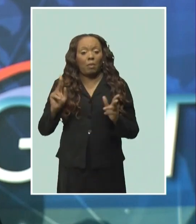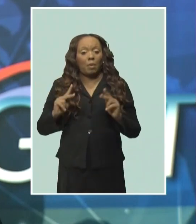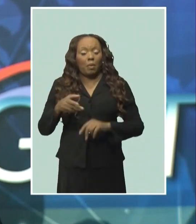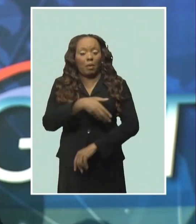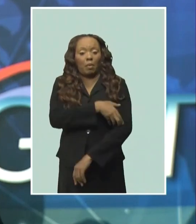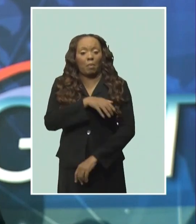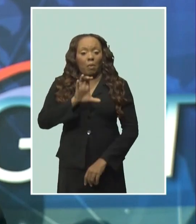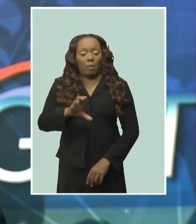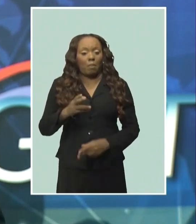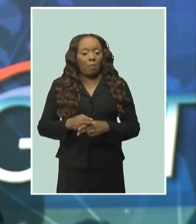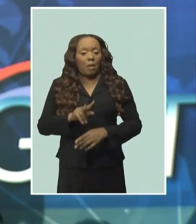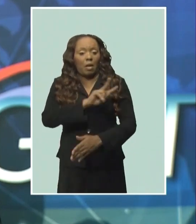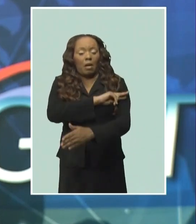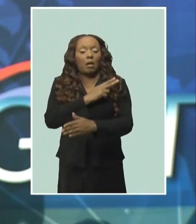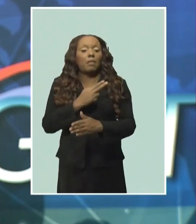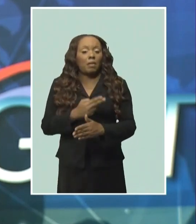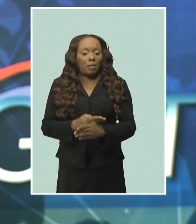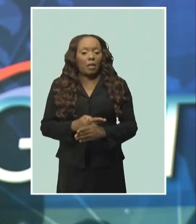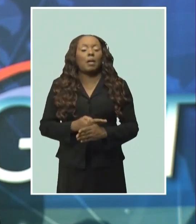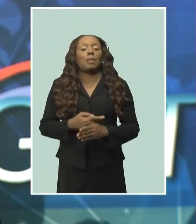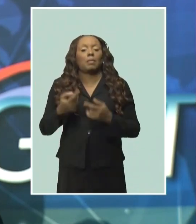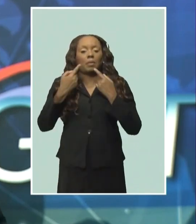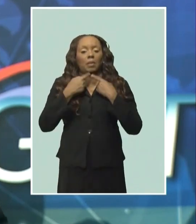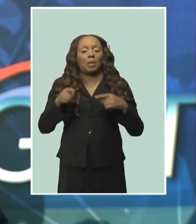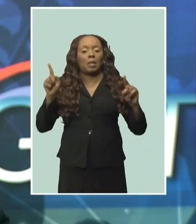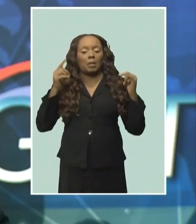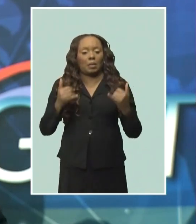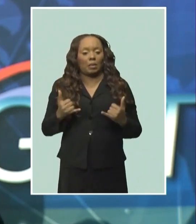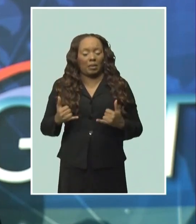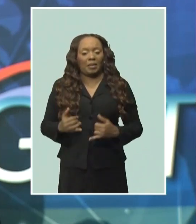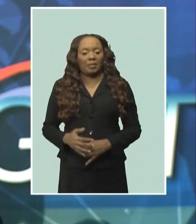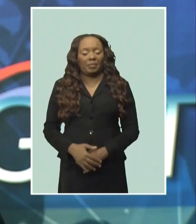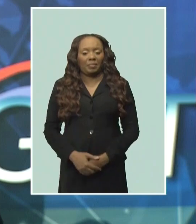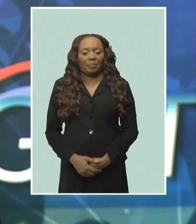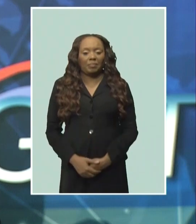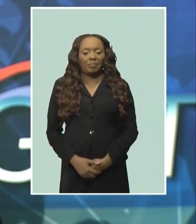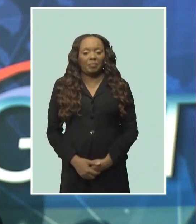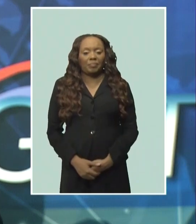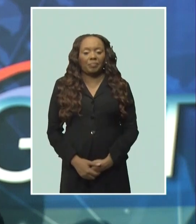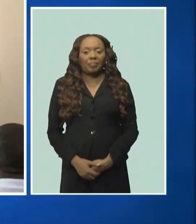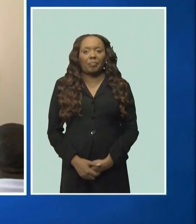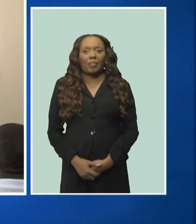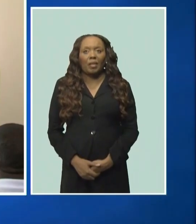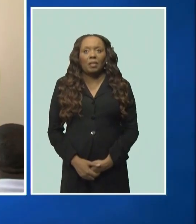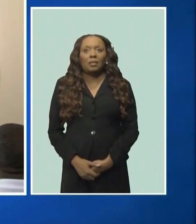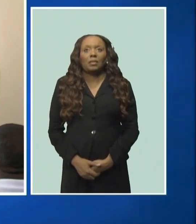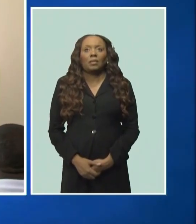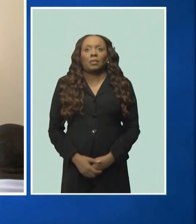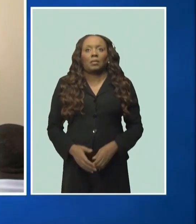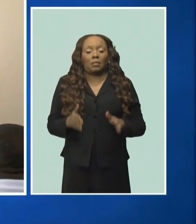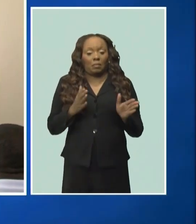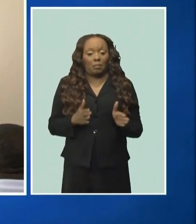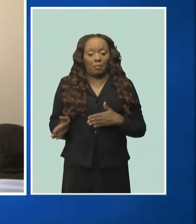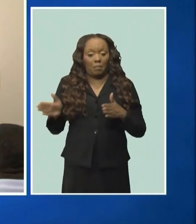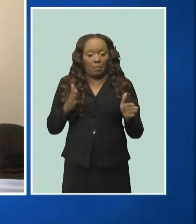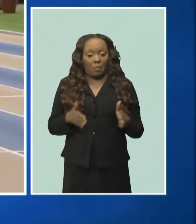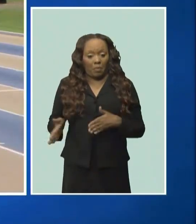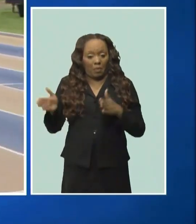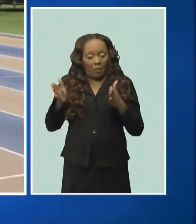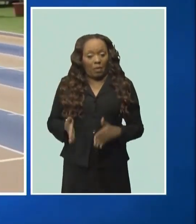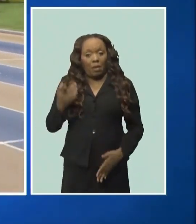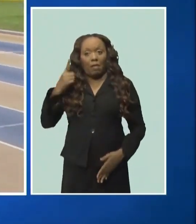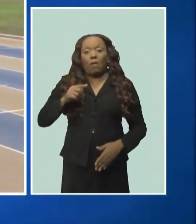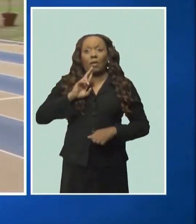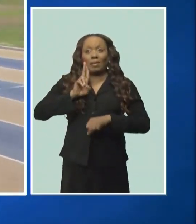year's Games. Sharika Griffith was there and filed this report. Organizers of the National Senior Games